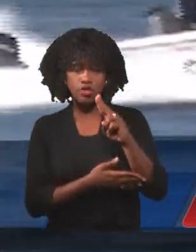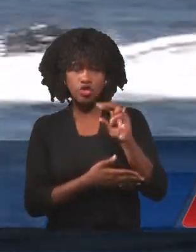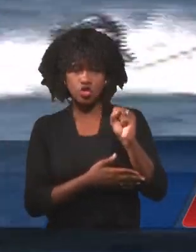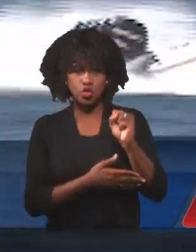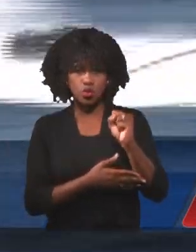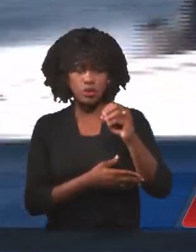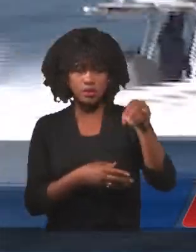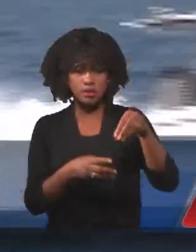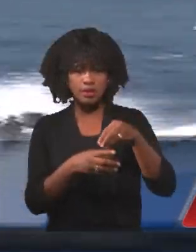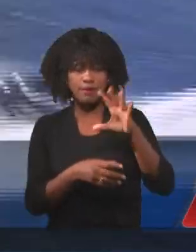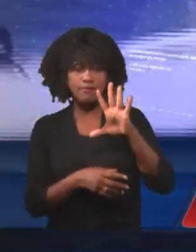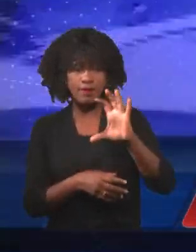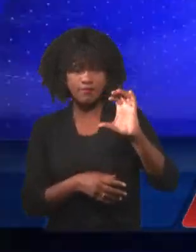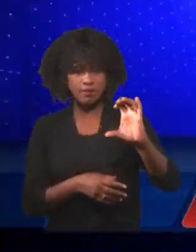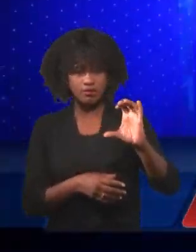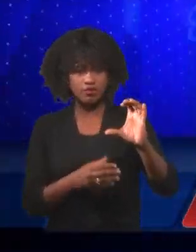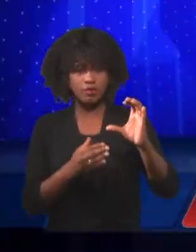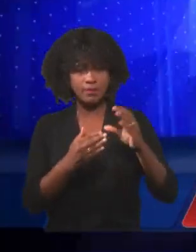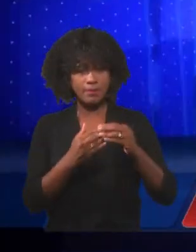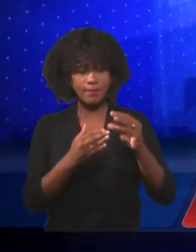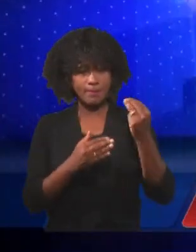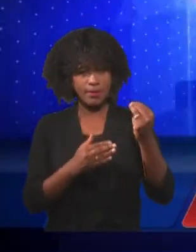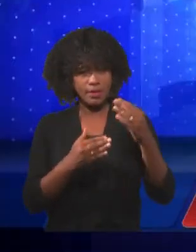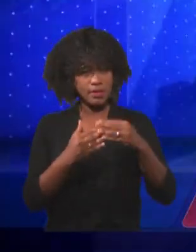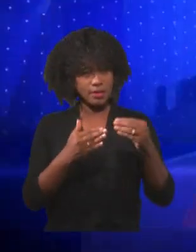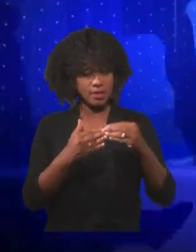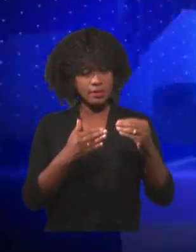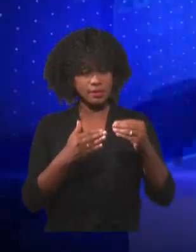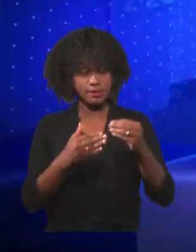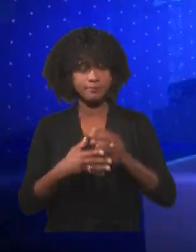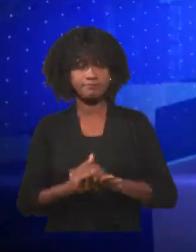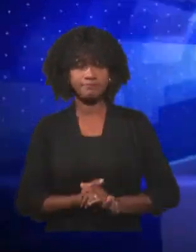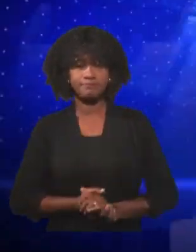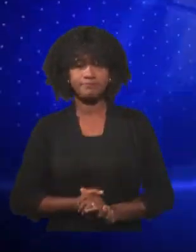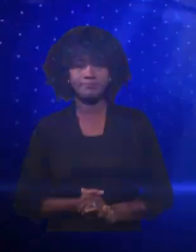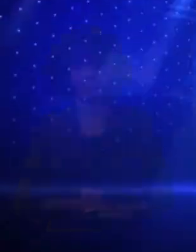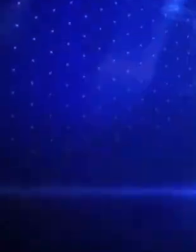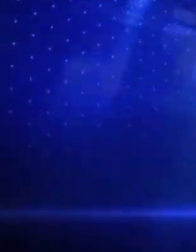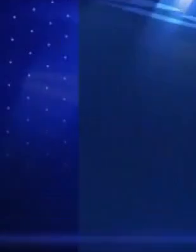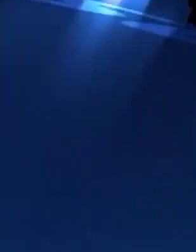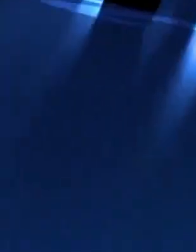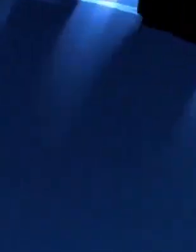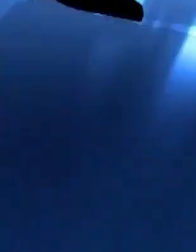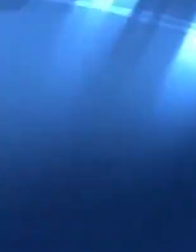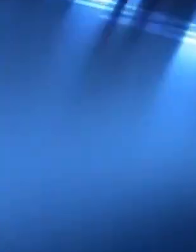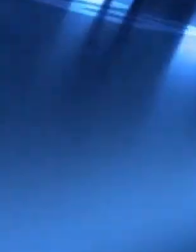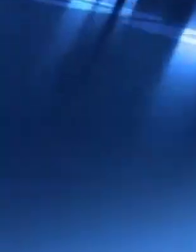$500 million MOU. I am Sunil Lalla with your TTT News Business Insight.